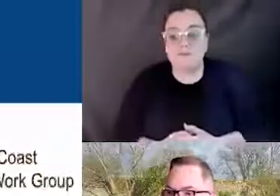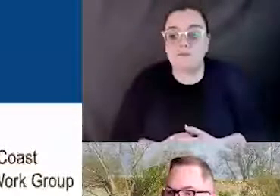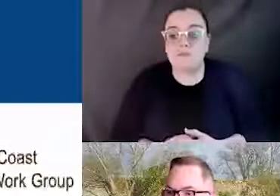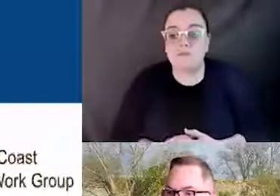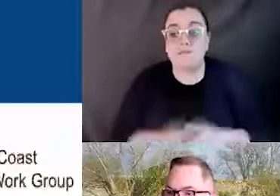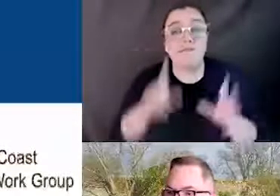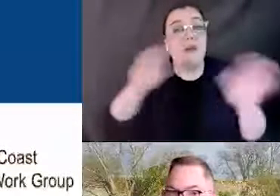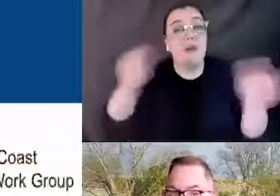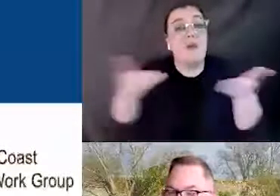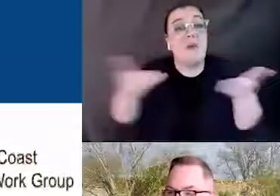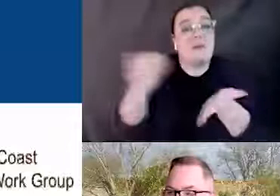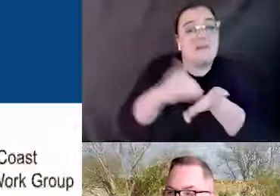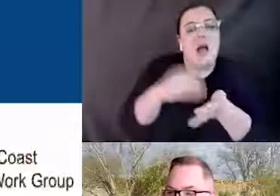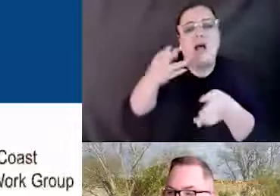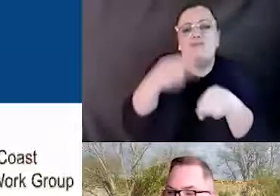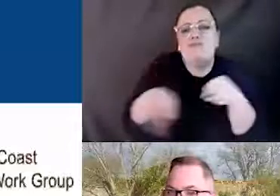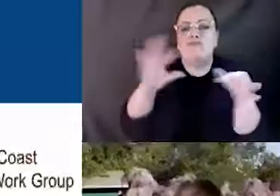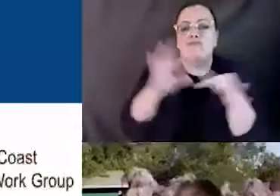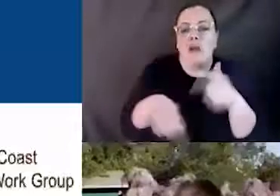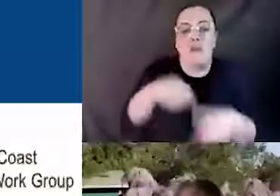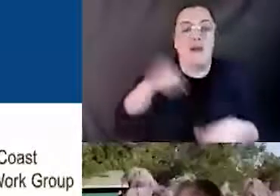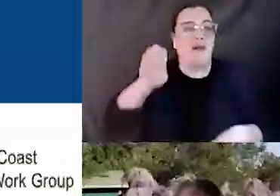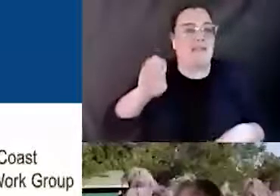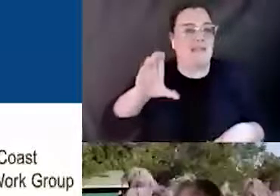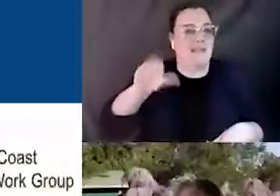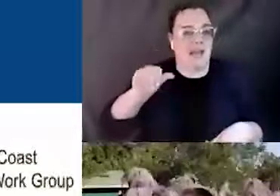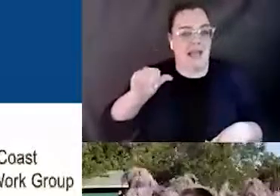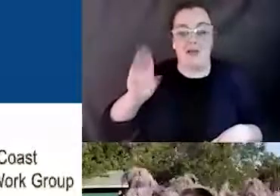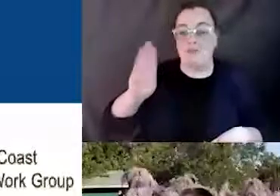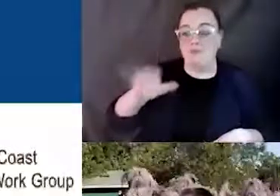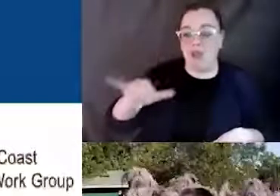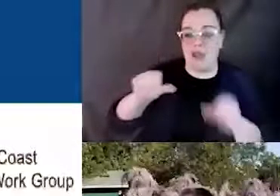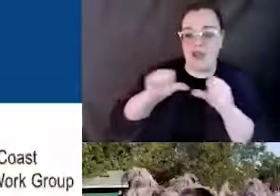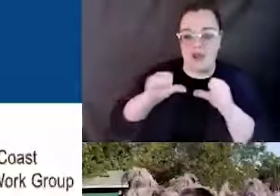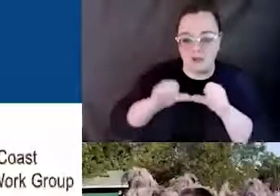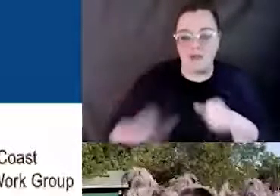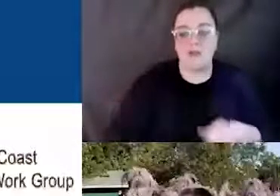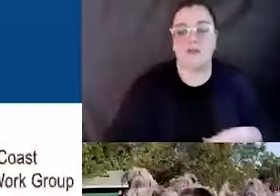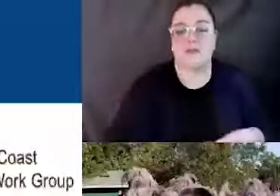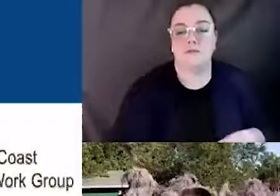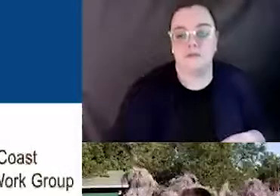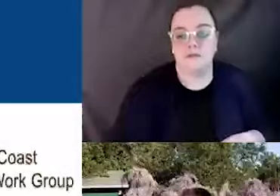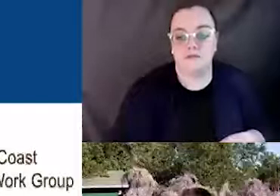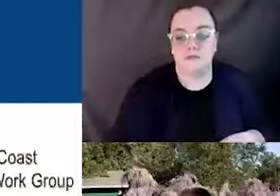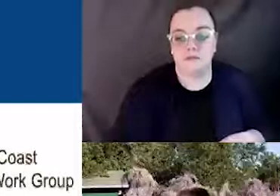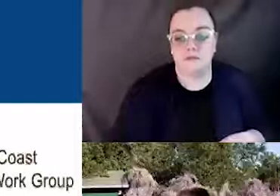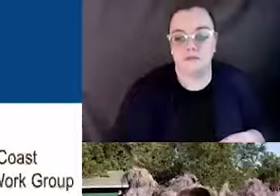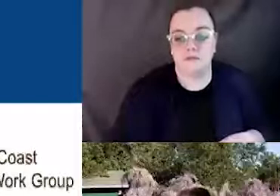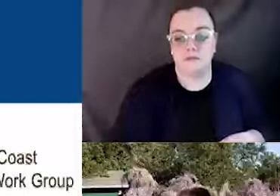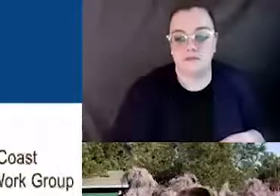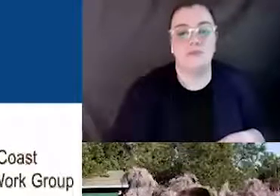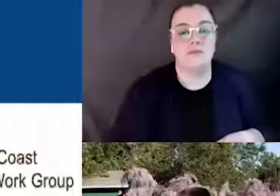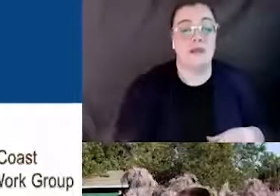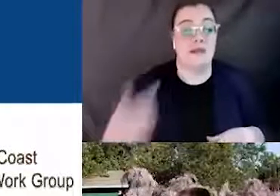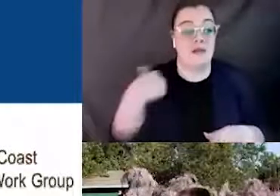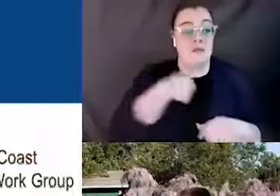about the Earthquake Country Alliance Bay Area. We're up to 3,000 plus public-private grassroots leaders, which is just incredible